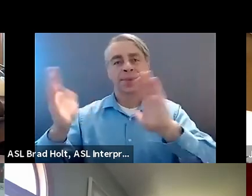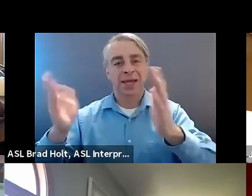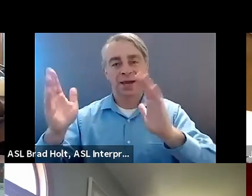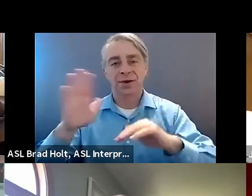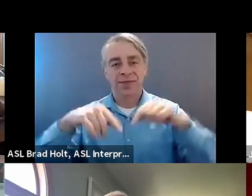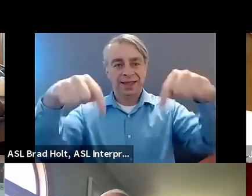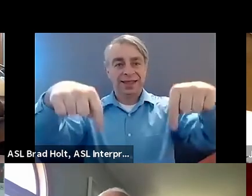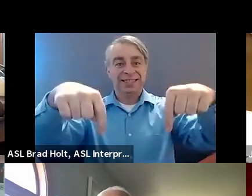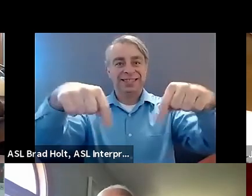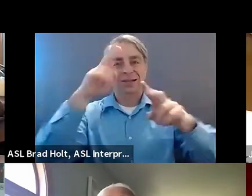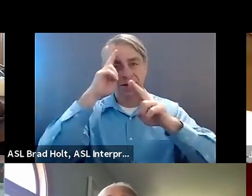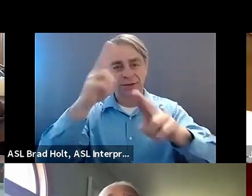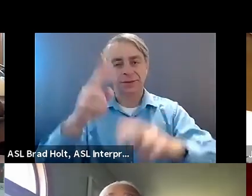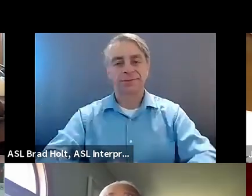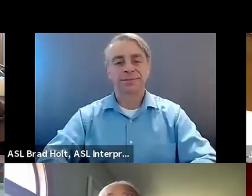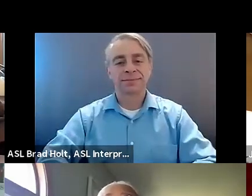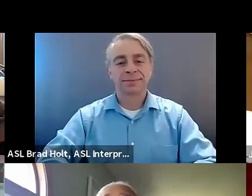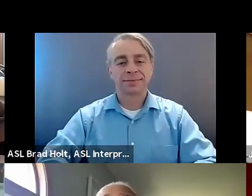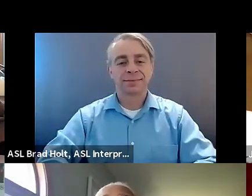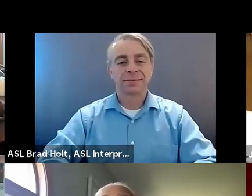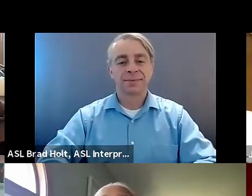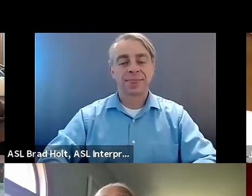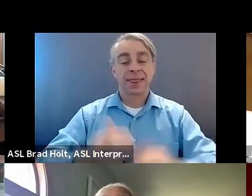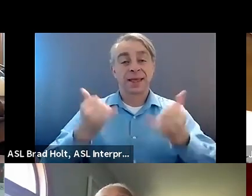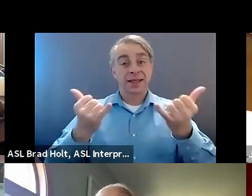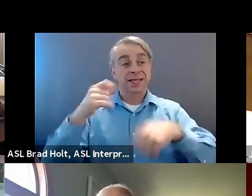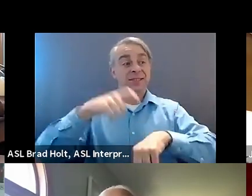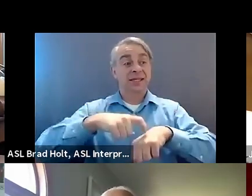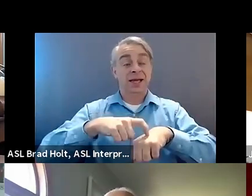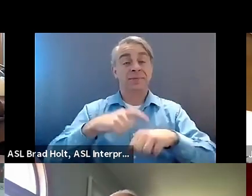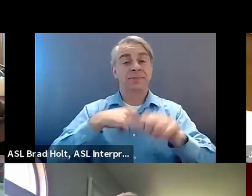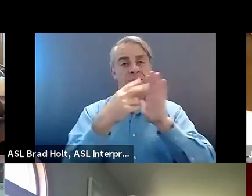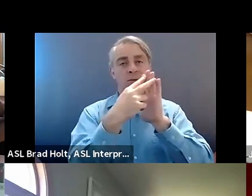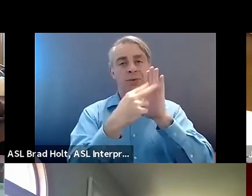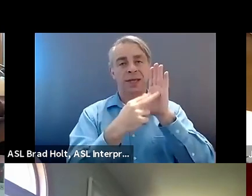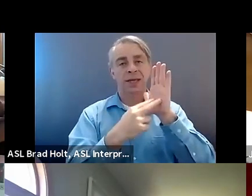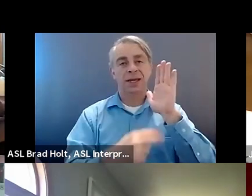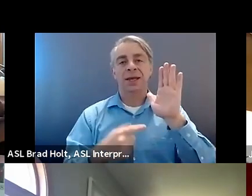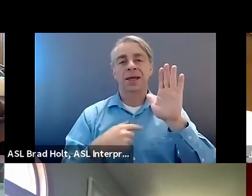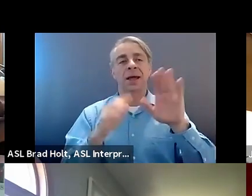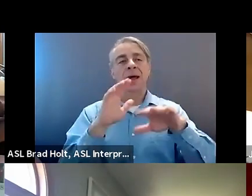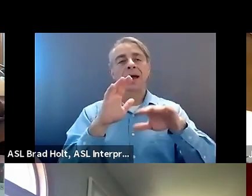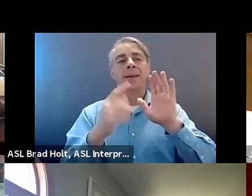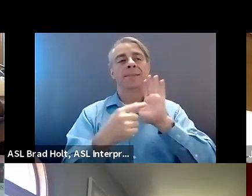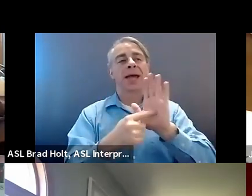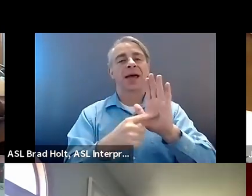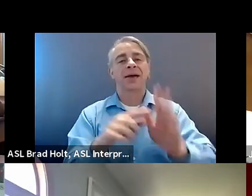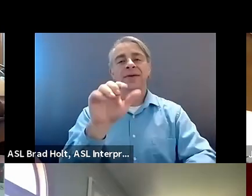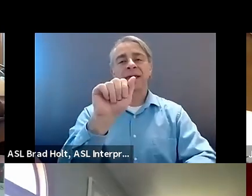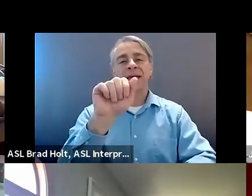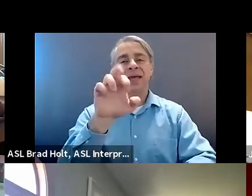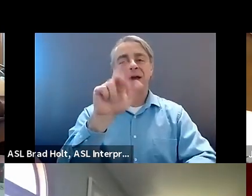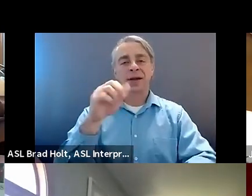this one. At this time, I would like to read on behalf of the AERA Council the